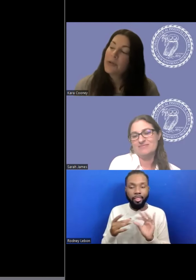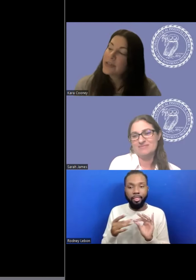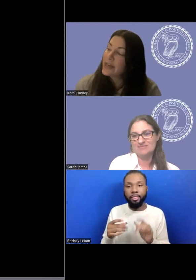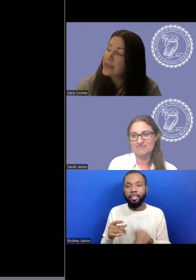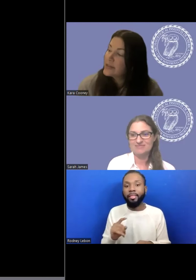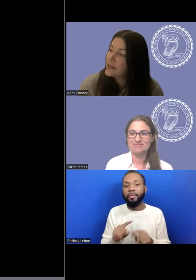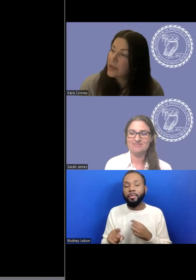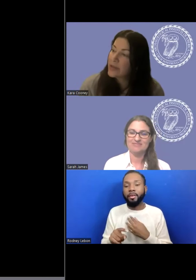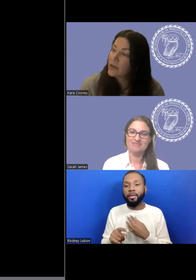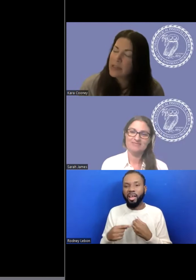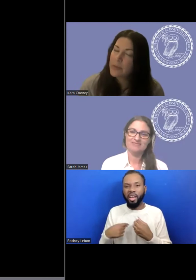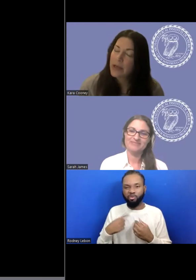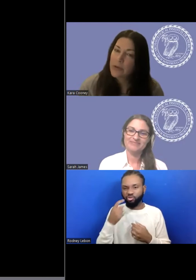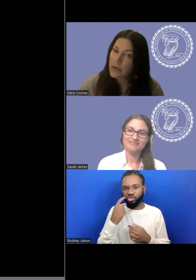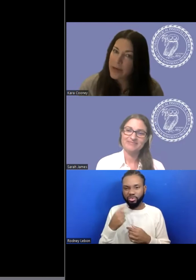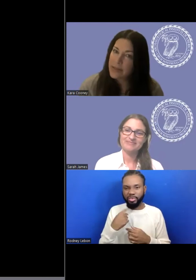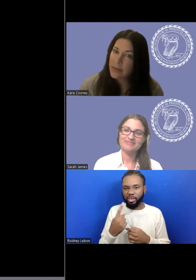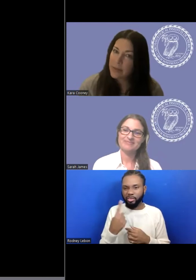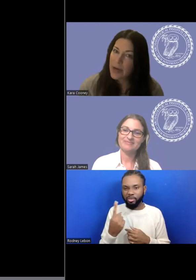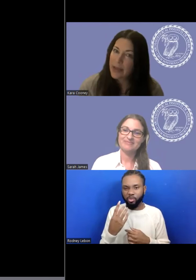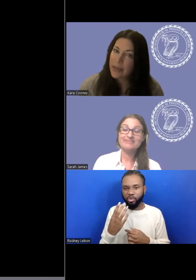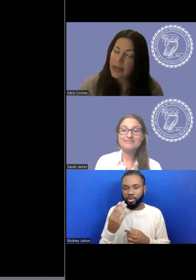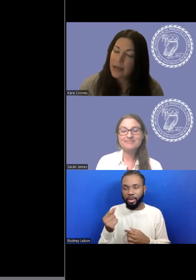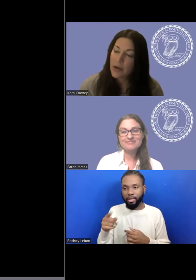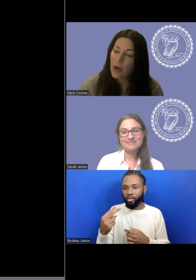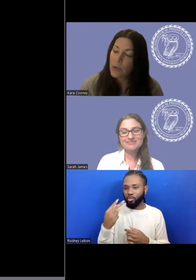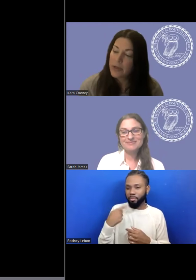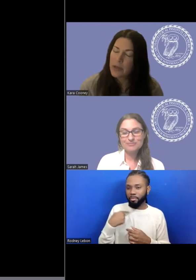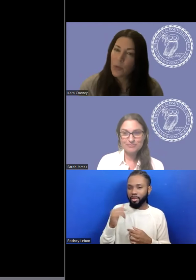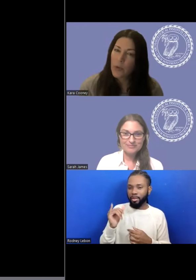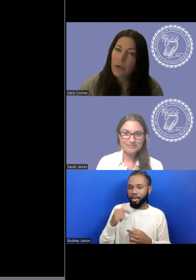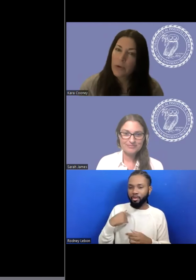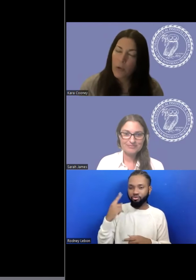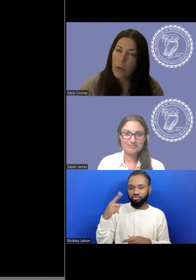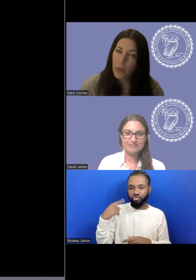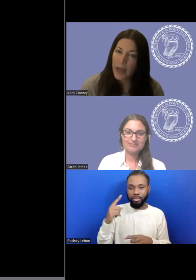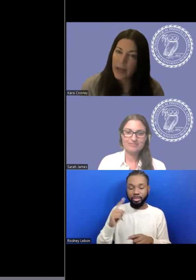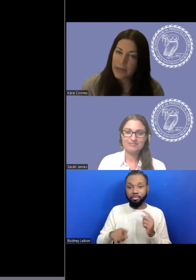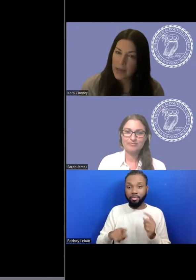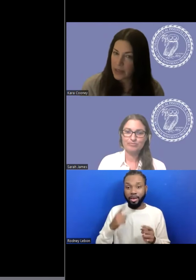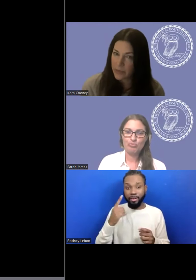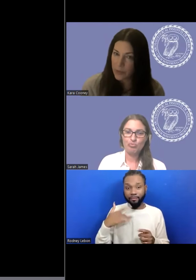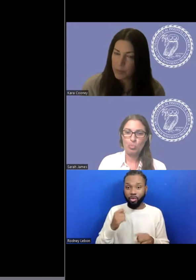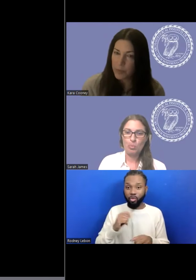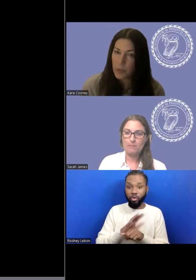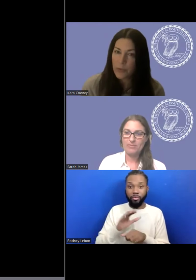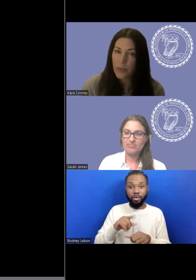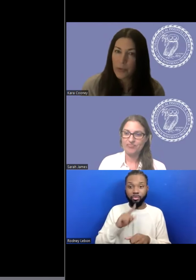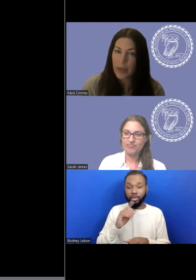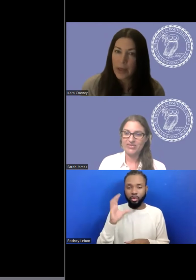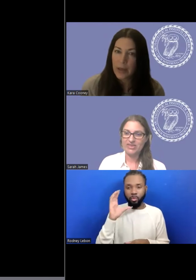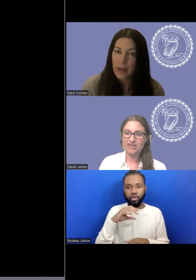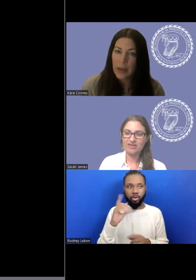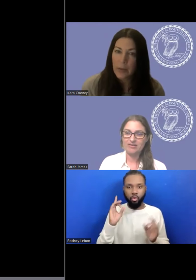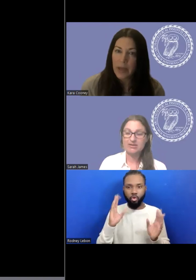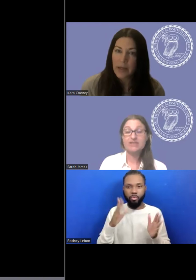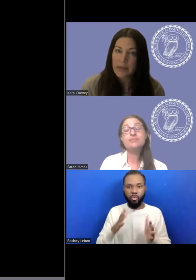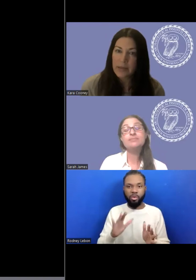I was just saying this to someone and they looked at me like I was crazy, but I think COVID in a weird, horrible way is kind of a beautiful